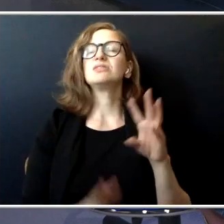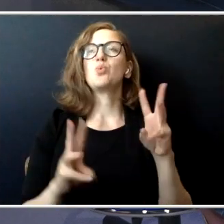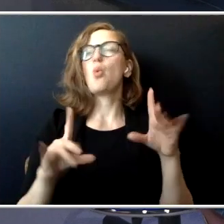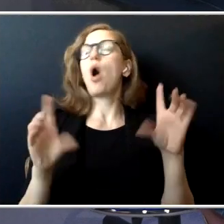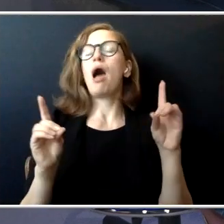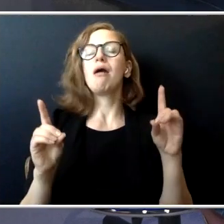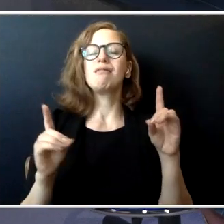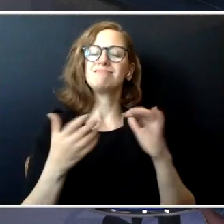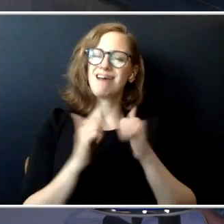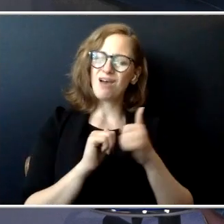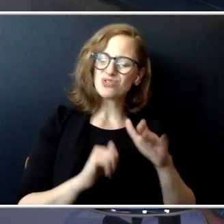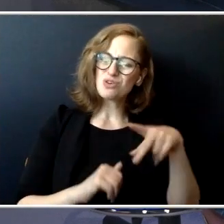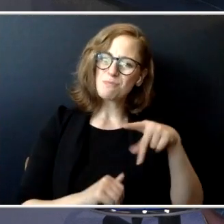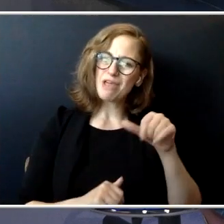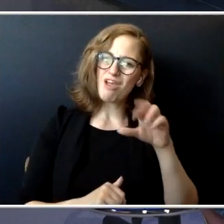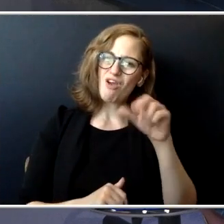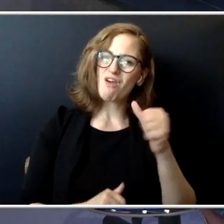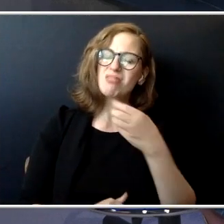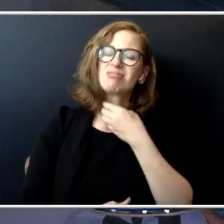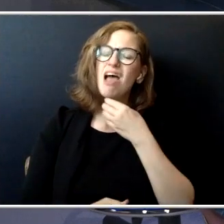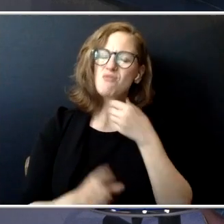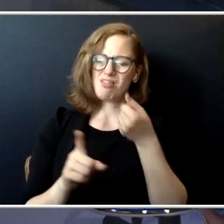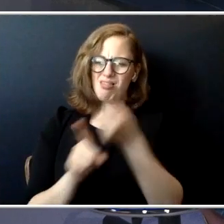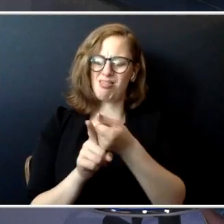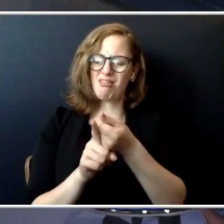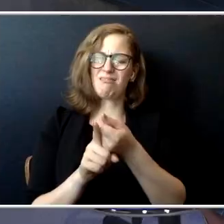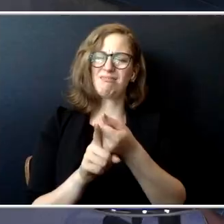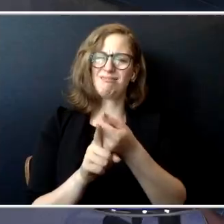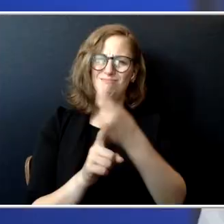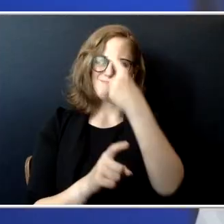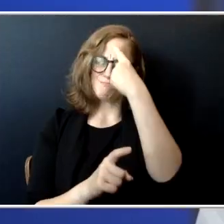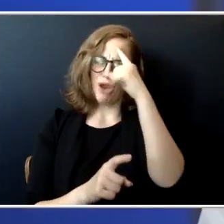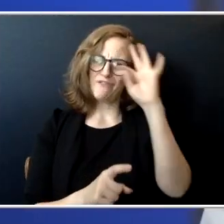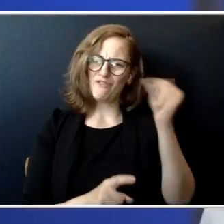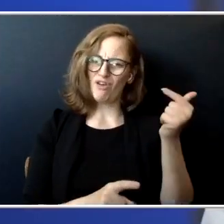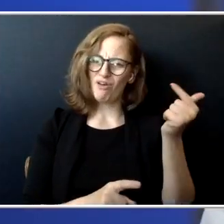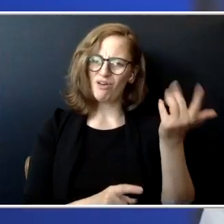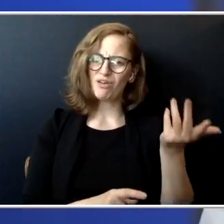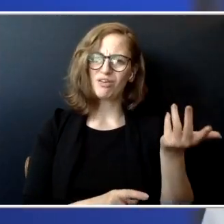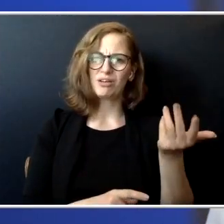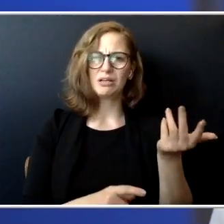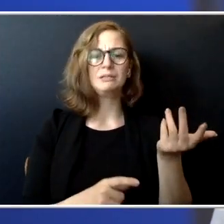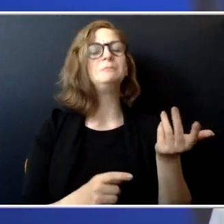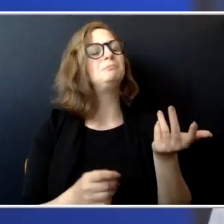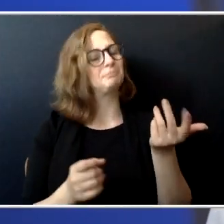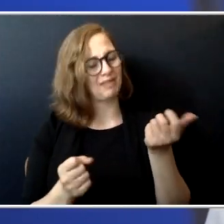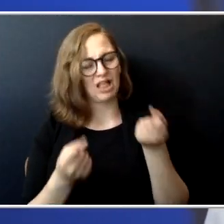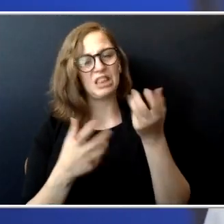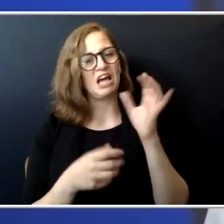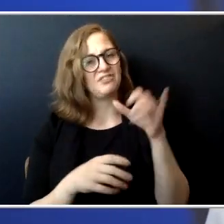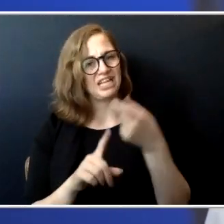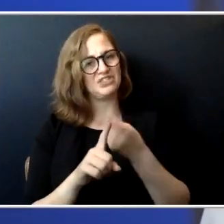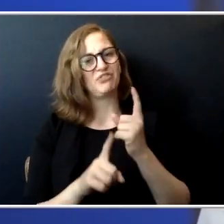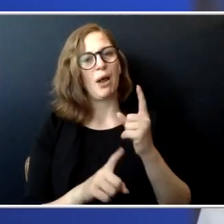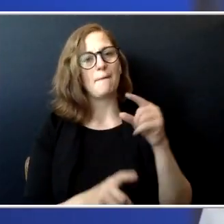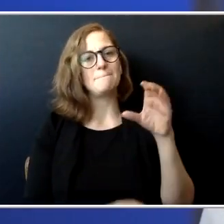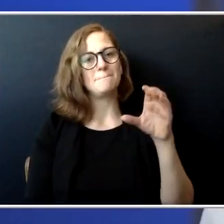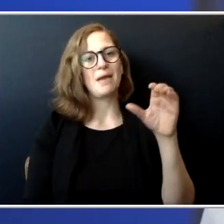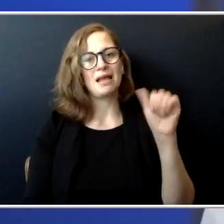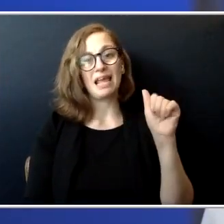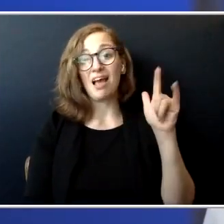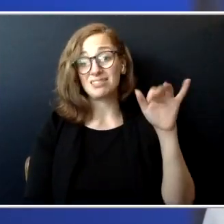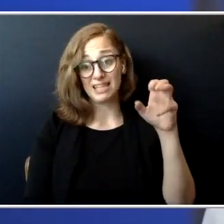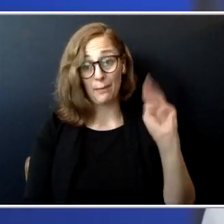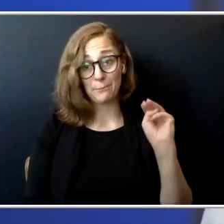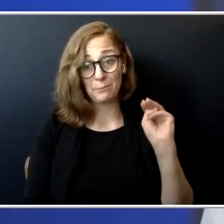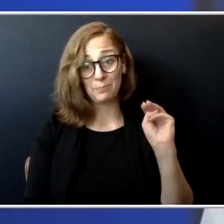gland affect brain fog or cause brain fog? A lot of the symptoms are due to the calcium. It's not the actual parathyroid hormone that causes most of these